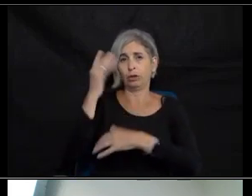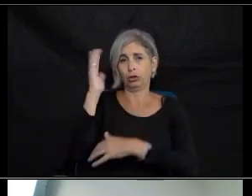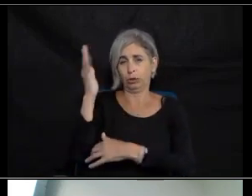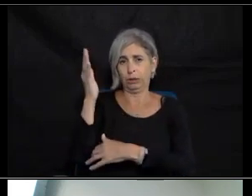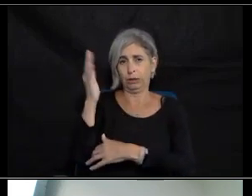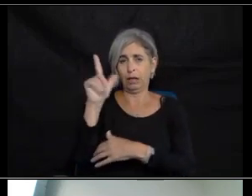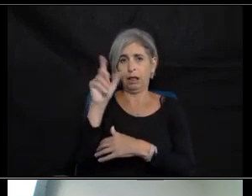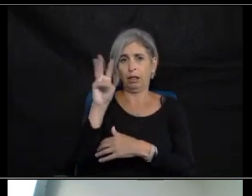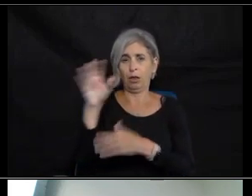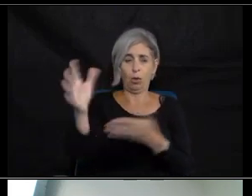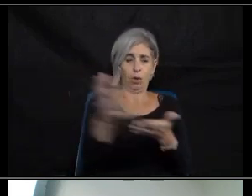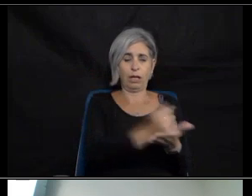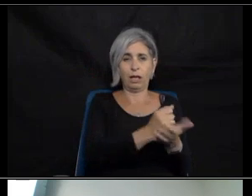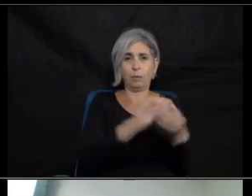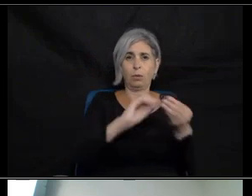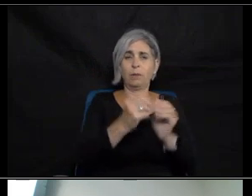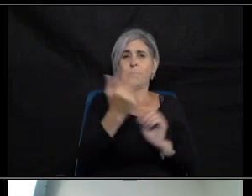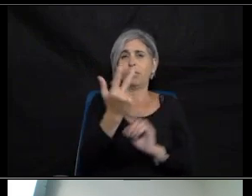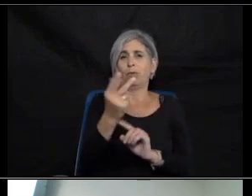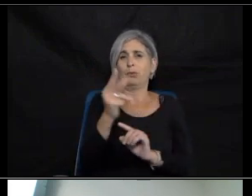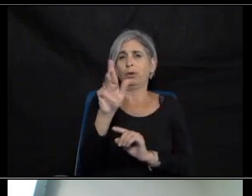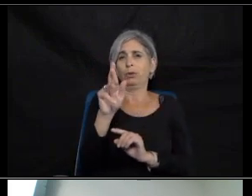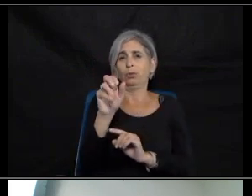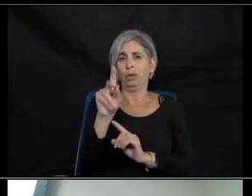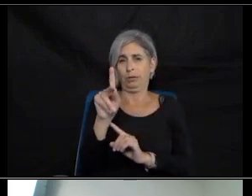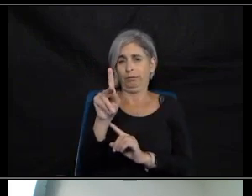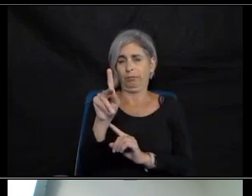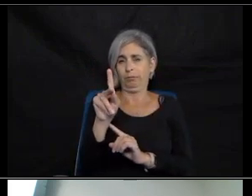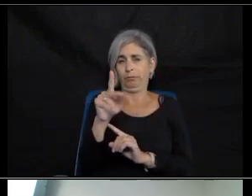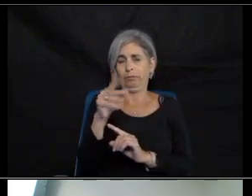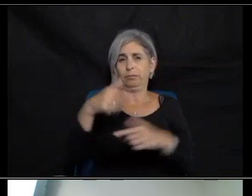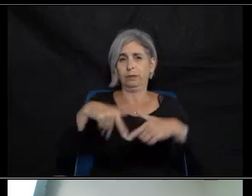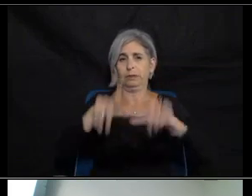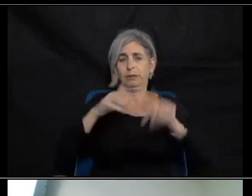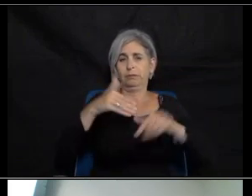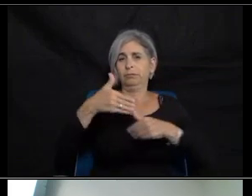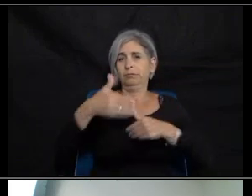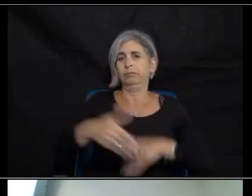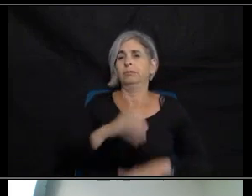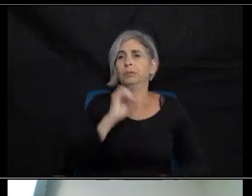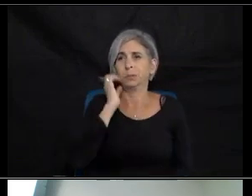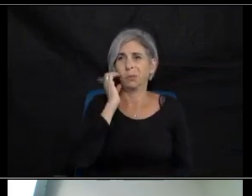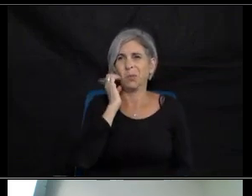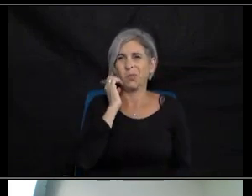income neighborhoods were ranked number three. Next slide, please.